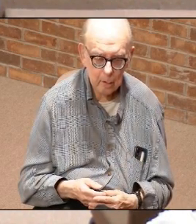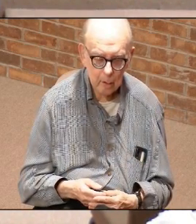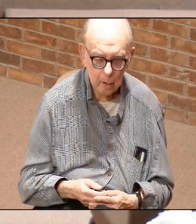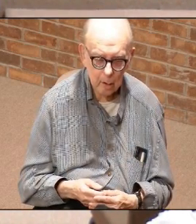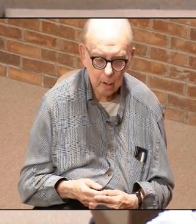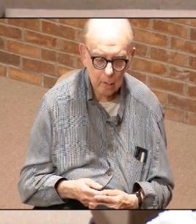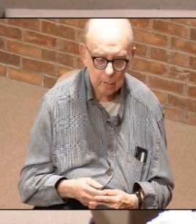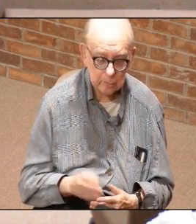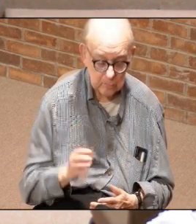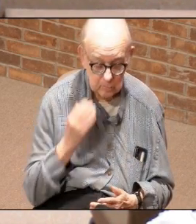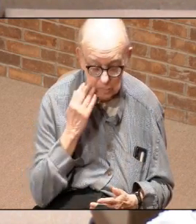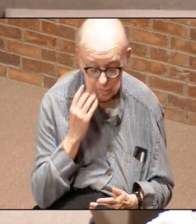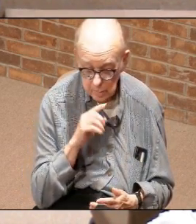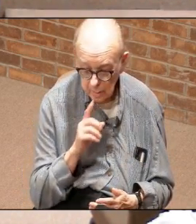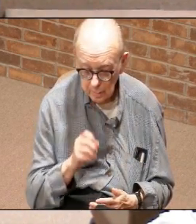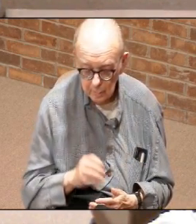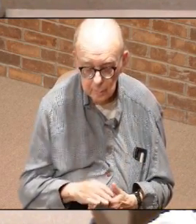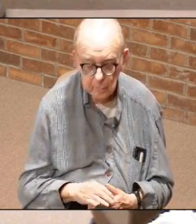Do you know?